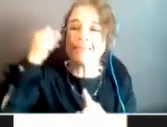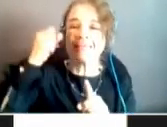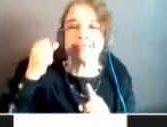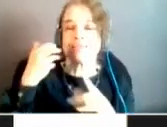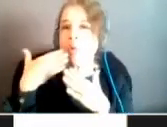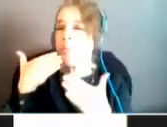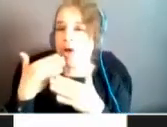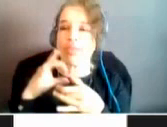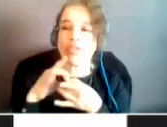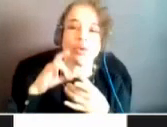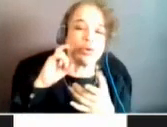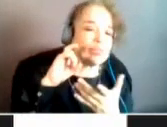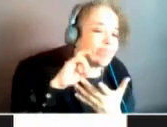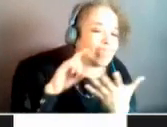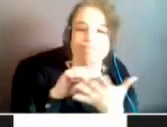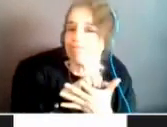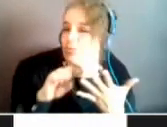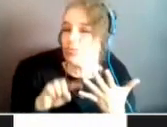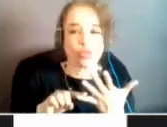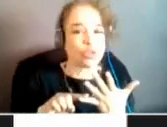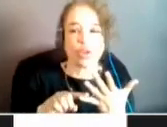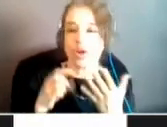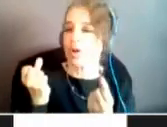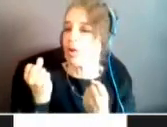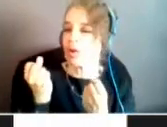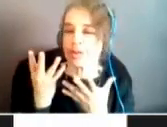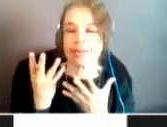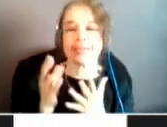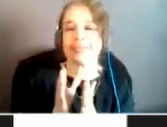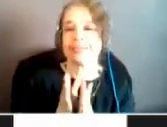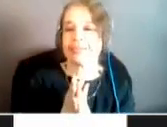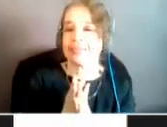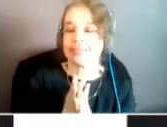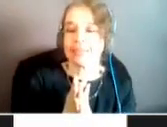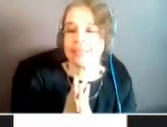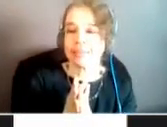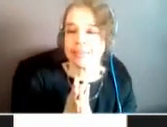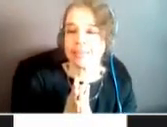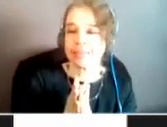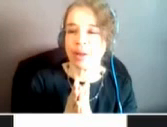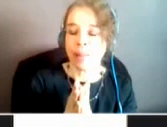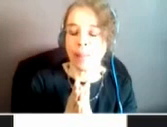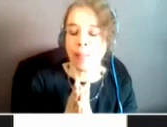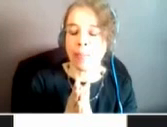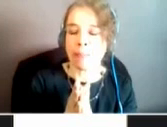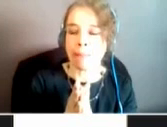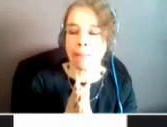well, along with sexism and racism and homophobia. And so,